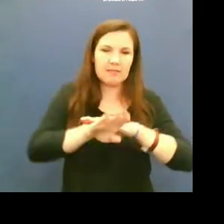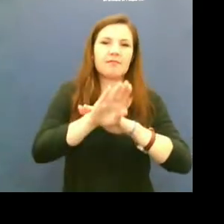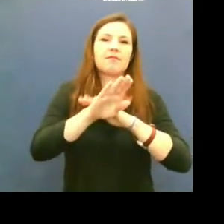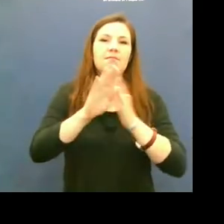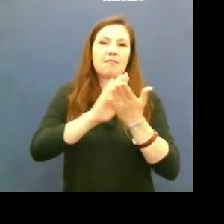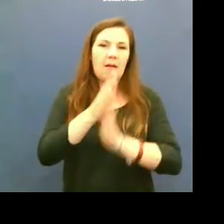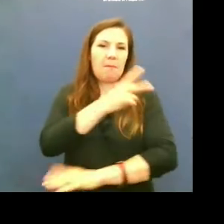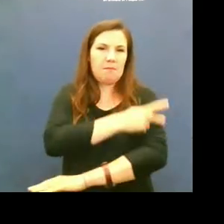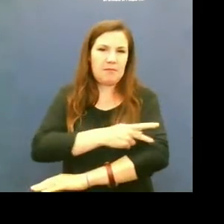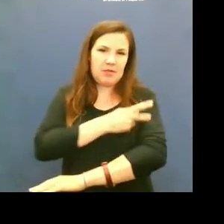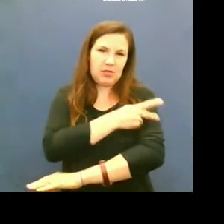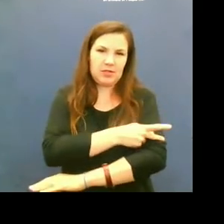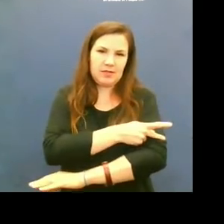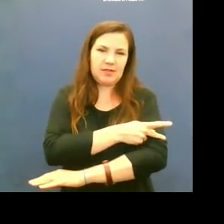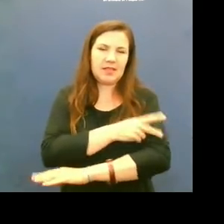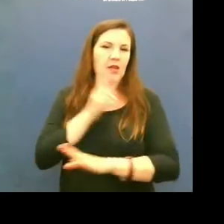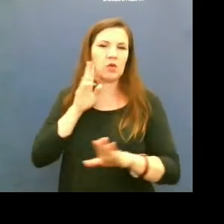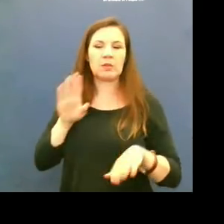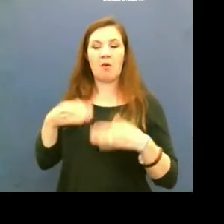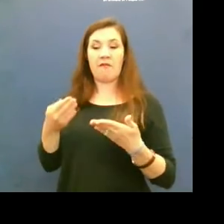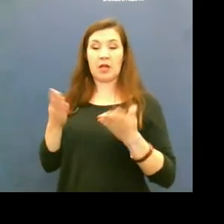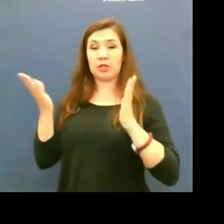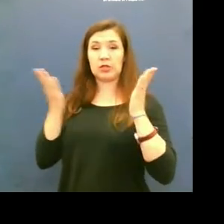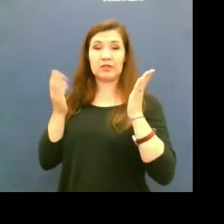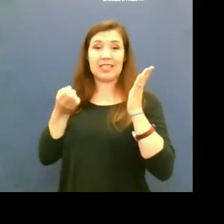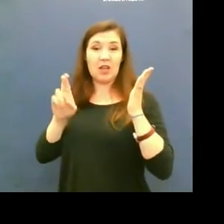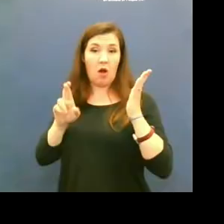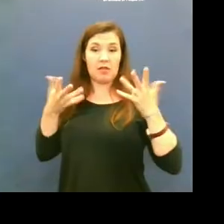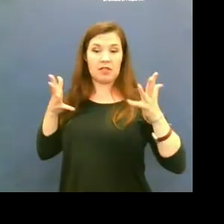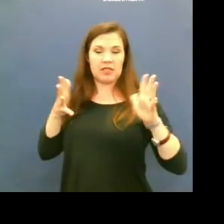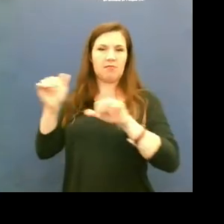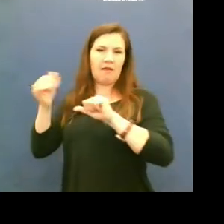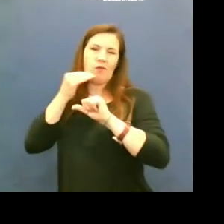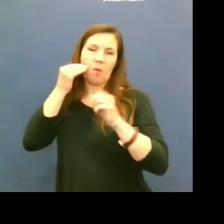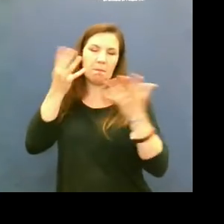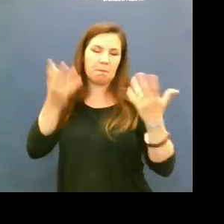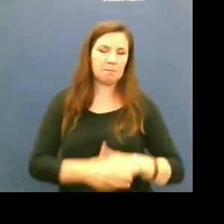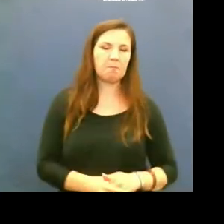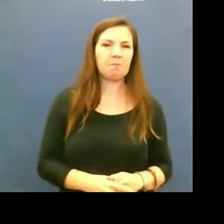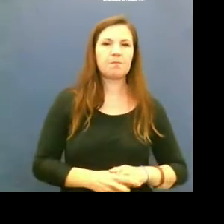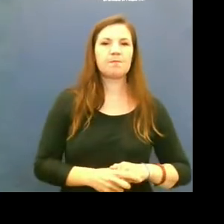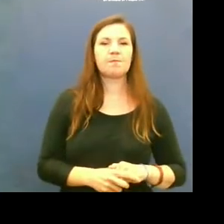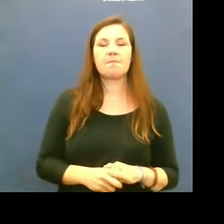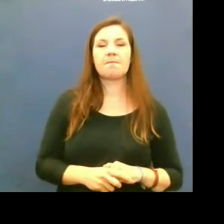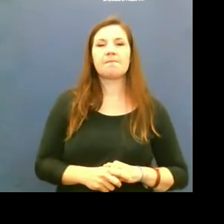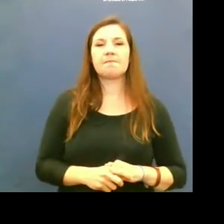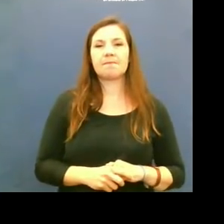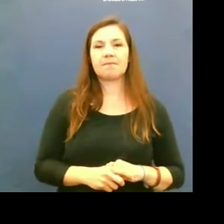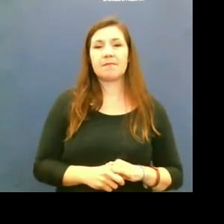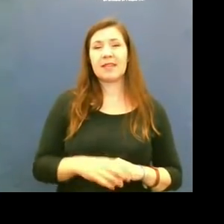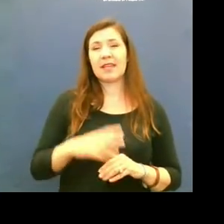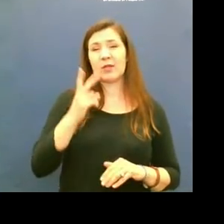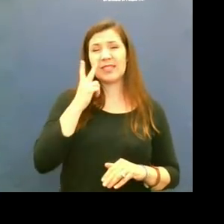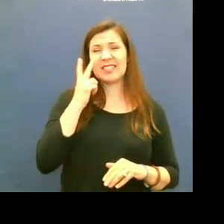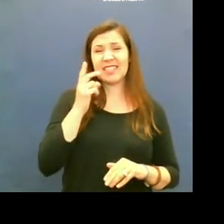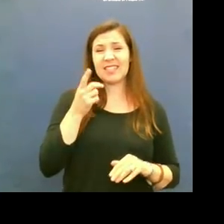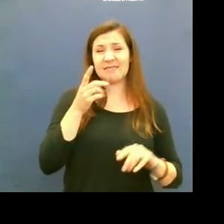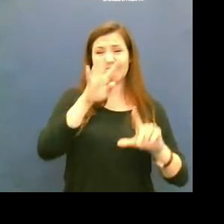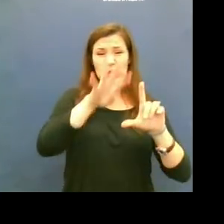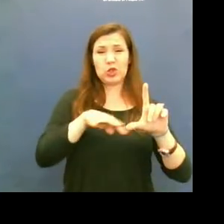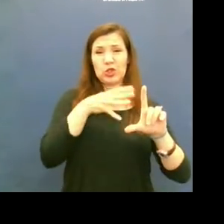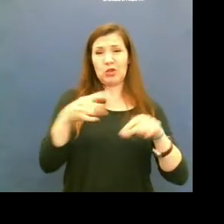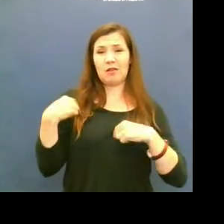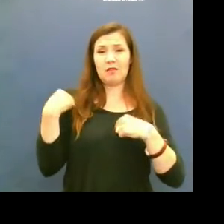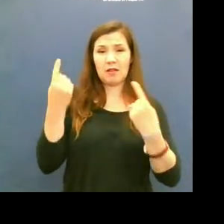were being provided services at the hospital through the emergency department. Cases, we've seen this chart for a while, which shows